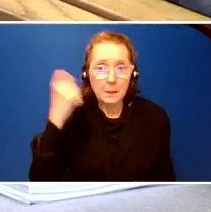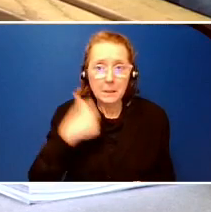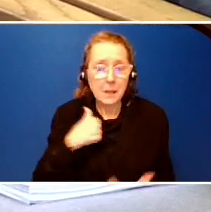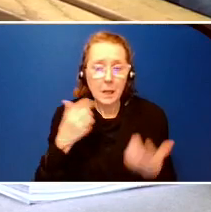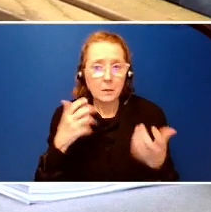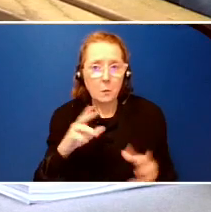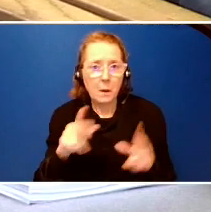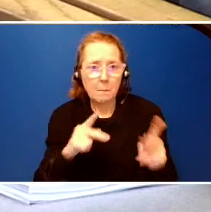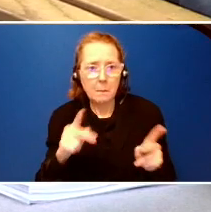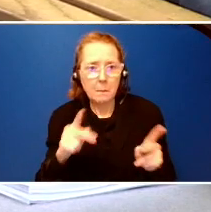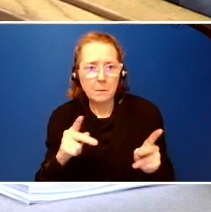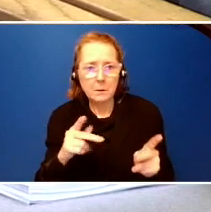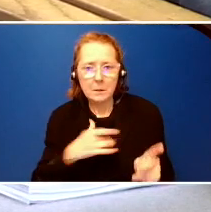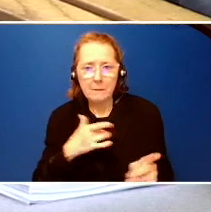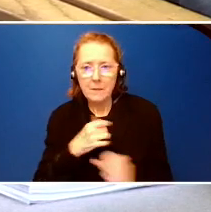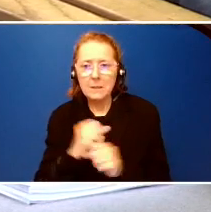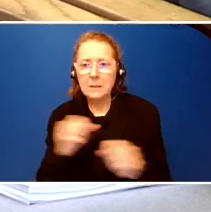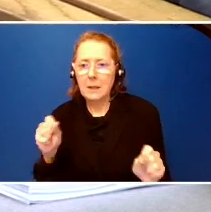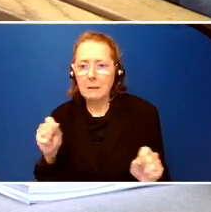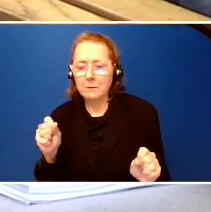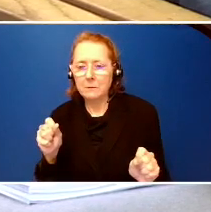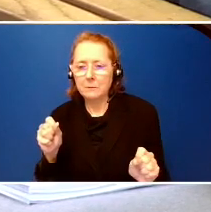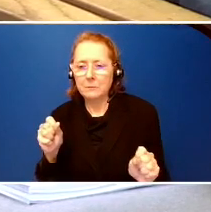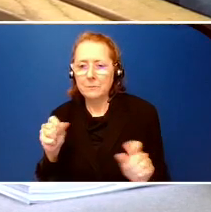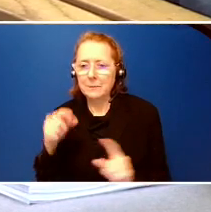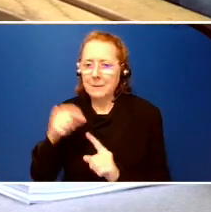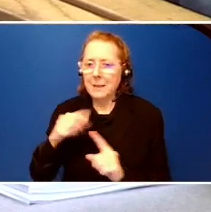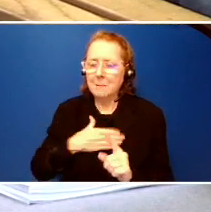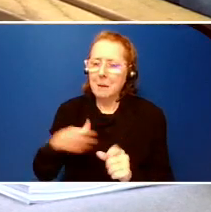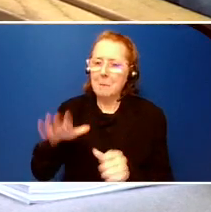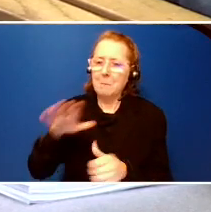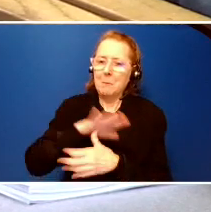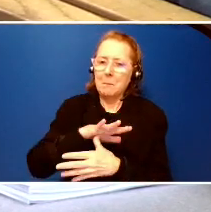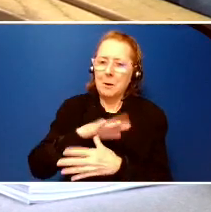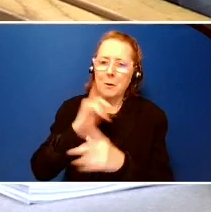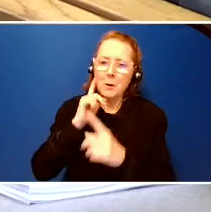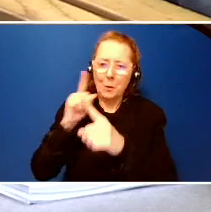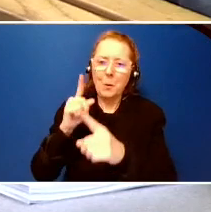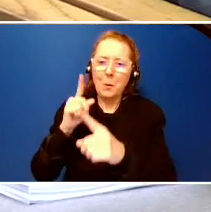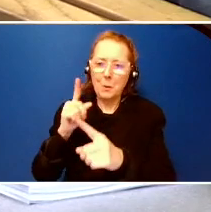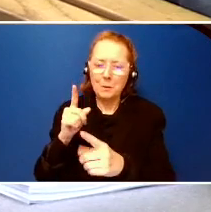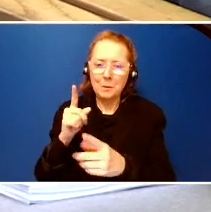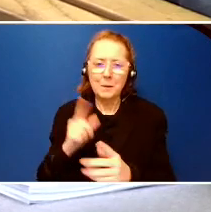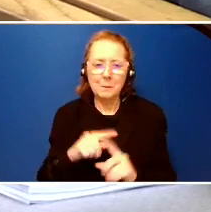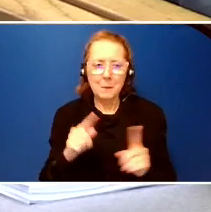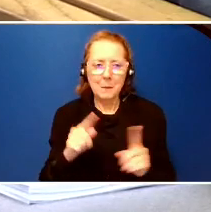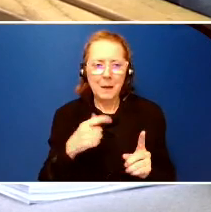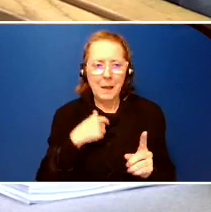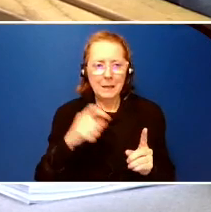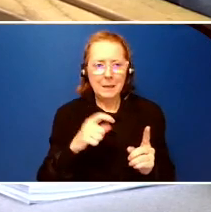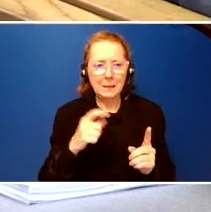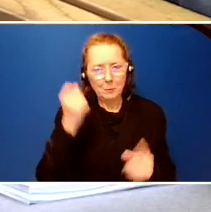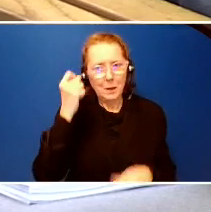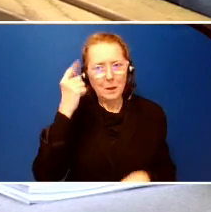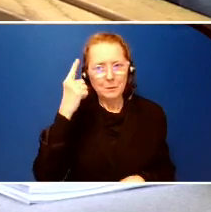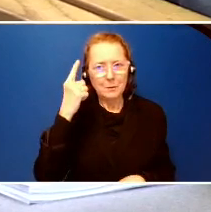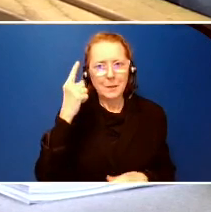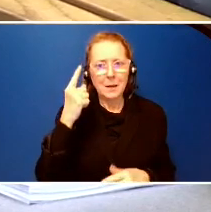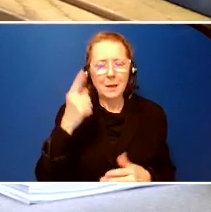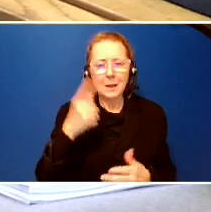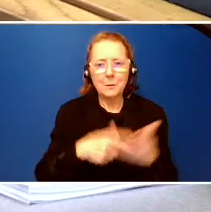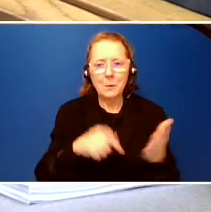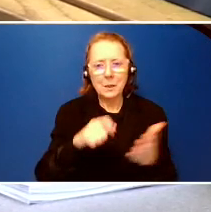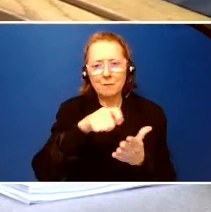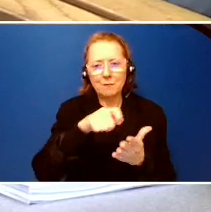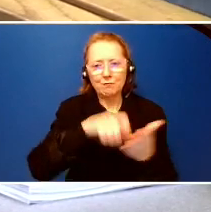be safe. That is my primary goal. But to understand things that are put into